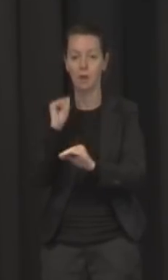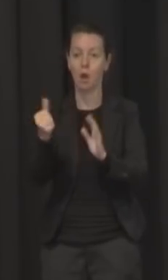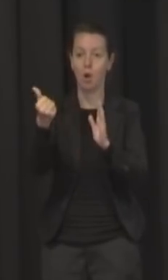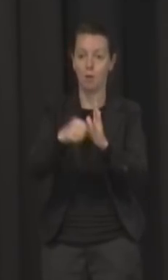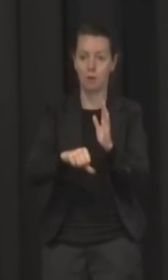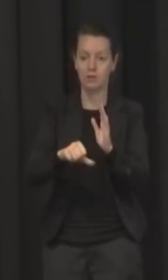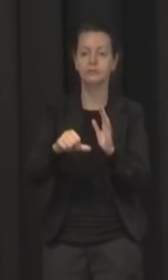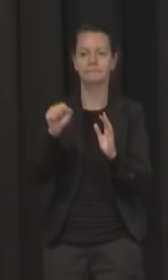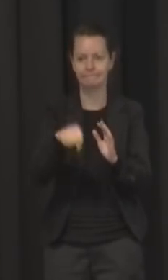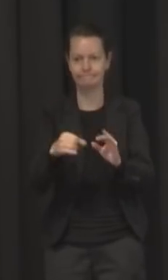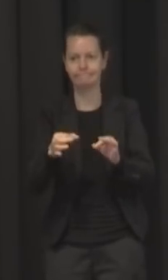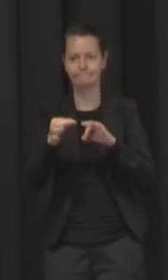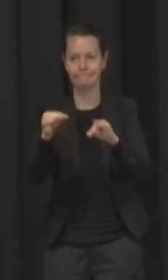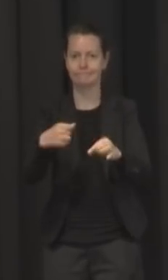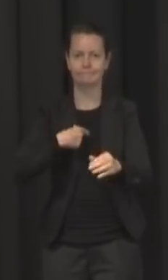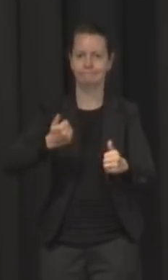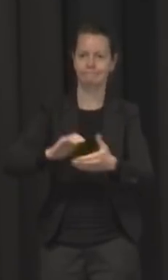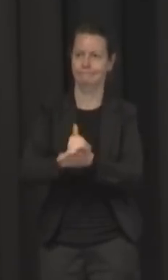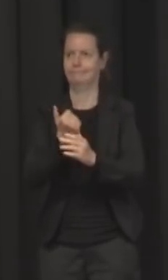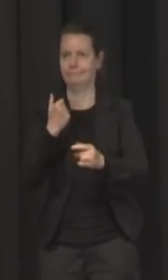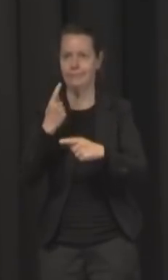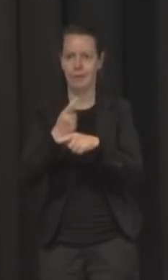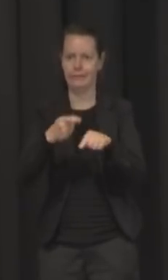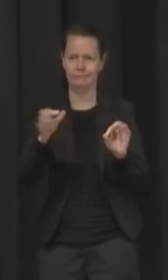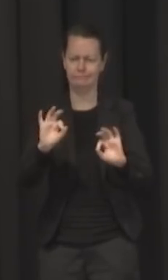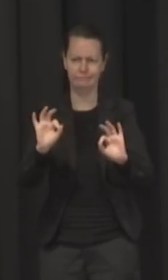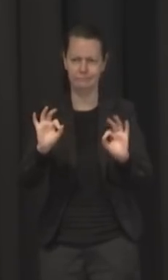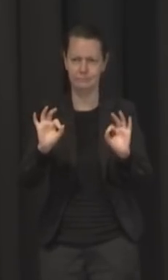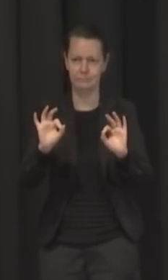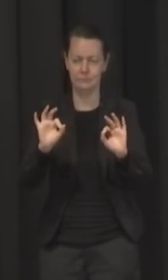year, there was a big effort to catch up. Next year there'll be a big effort to catch up as well.